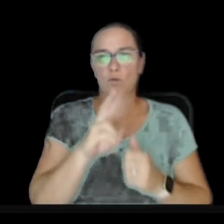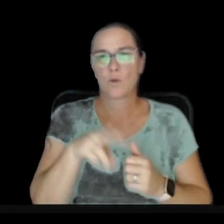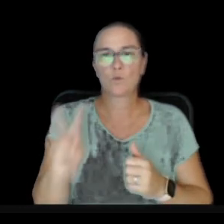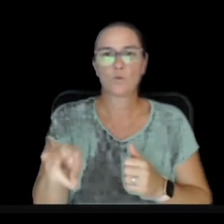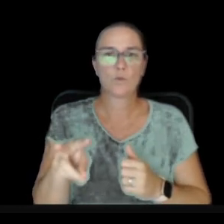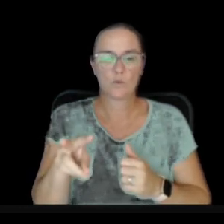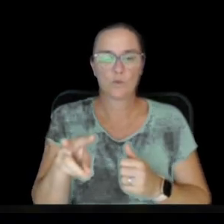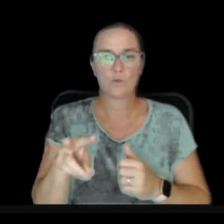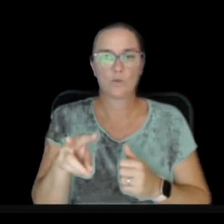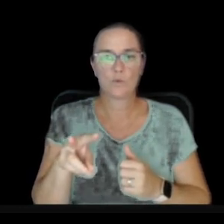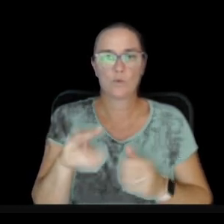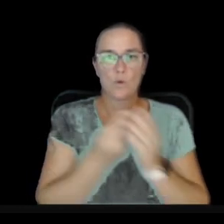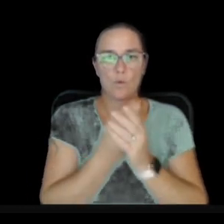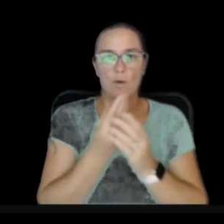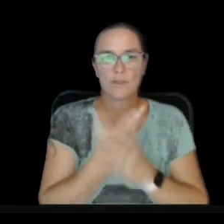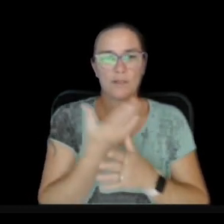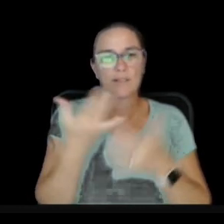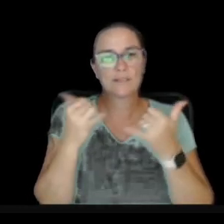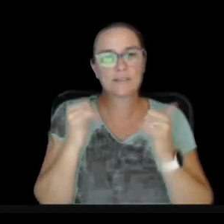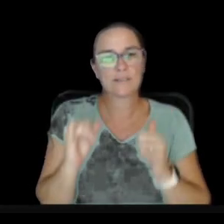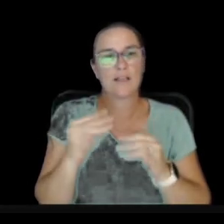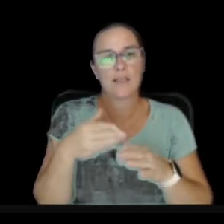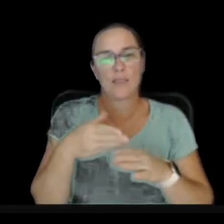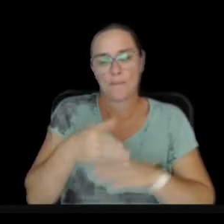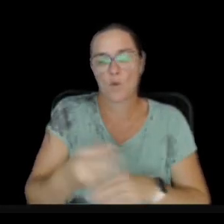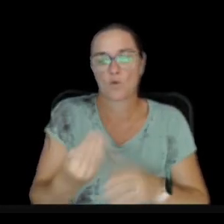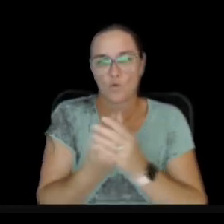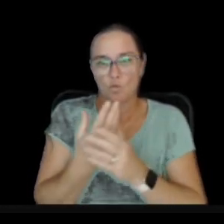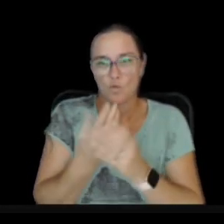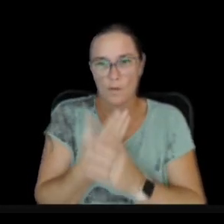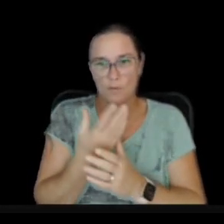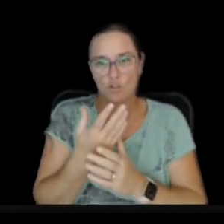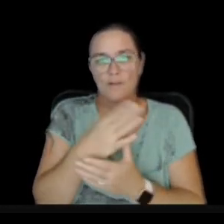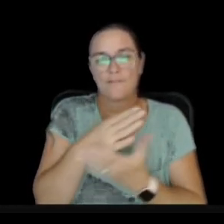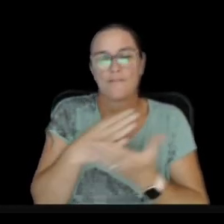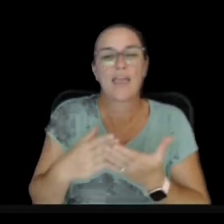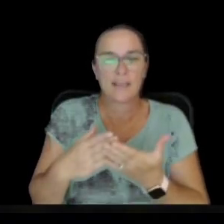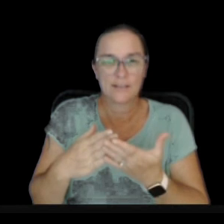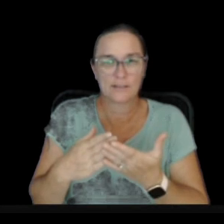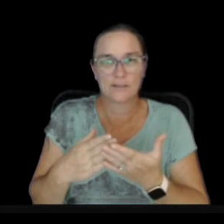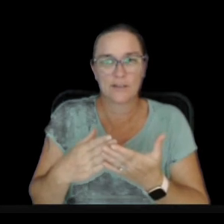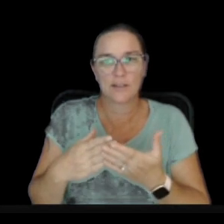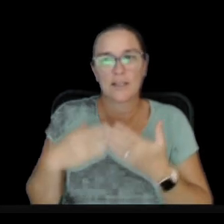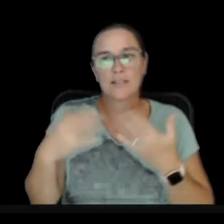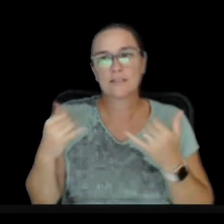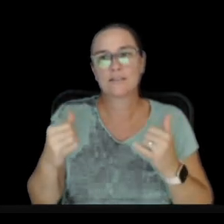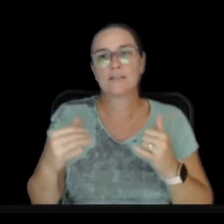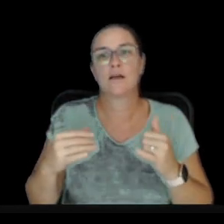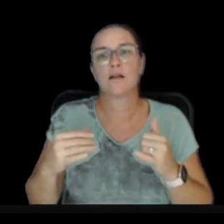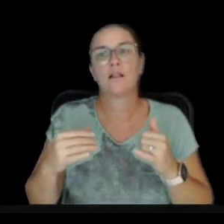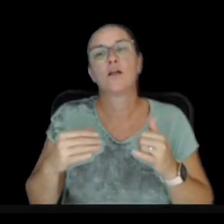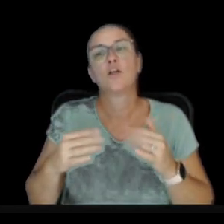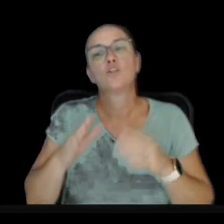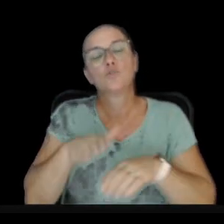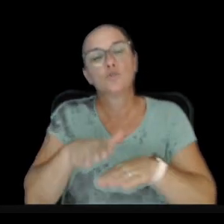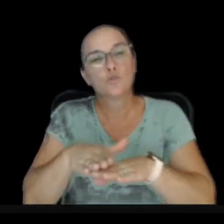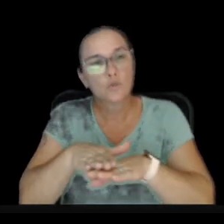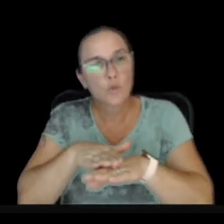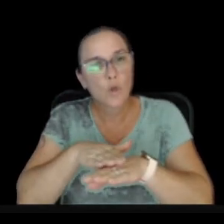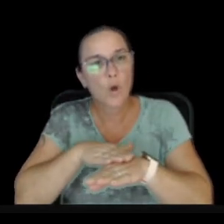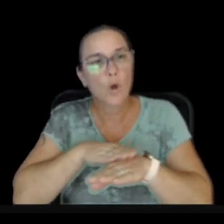still in that post-eruption phase of recharge, where we see the volcano still very slowly and steadily